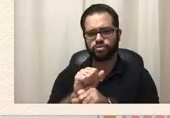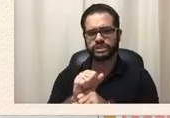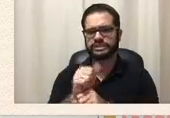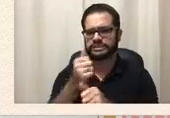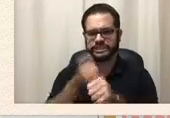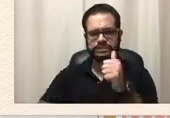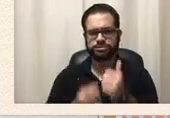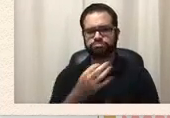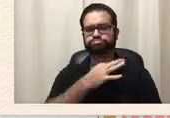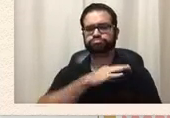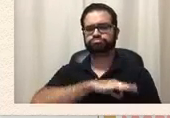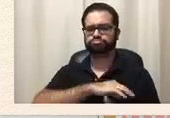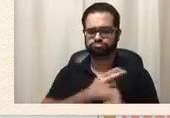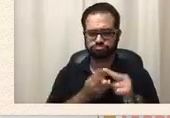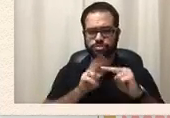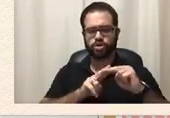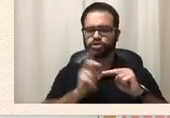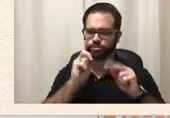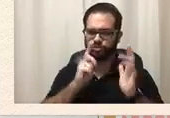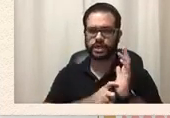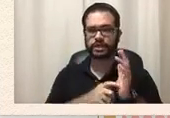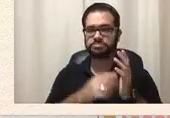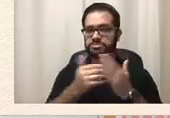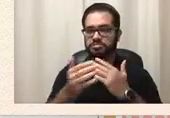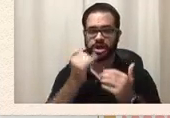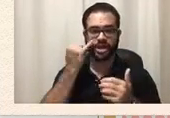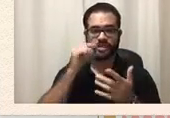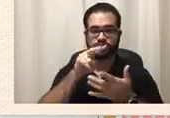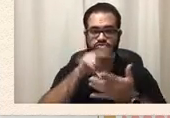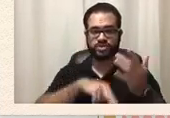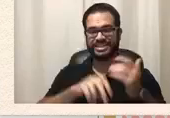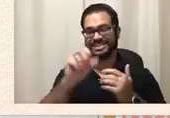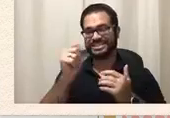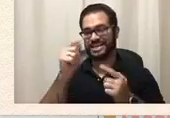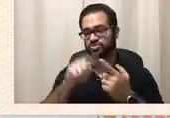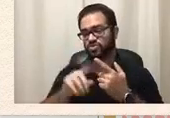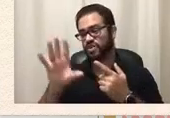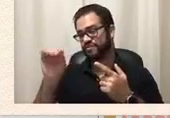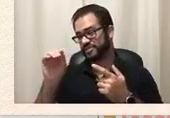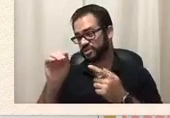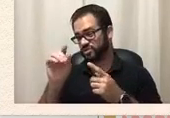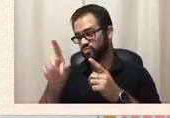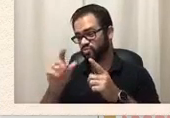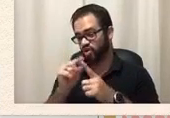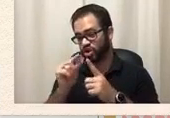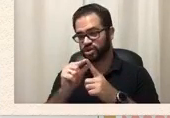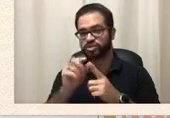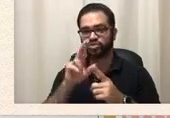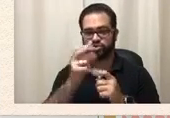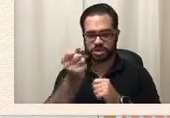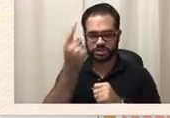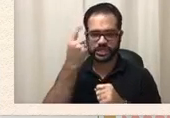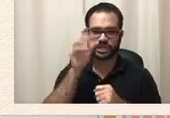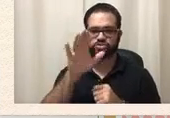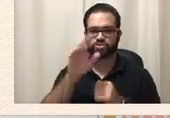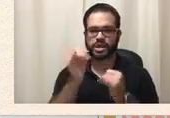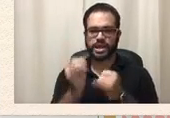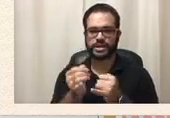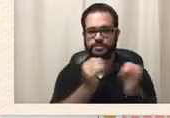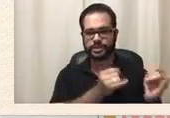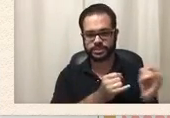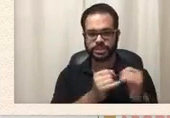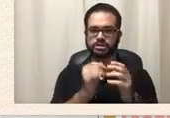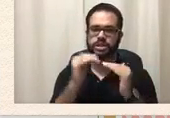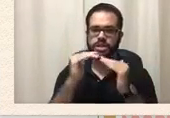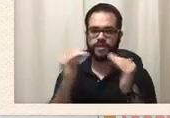from reading only 10 of your 50 sight words to comprehending a text at your independent or instructional level. Every